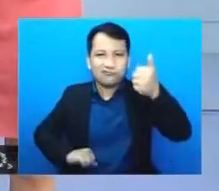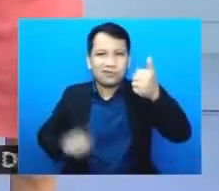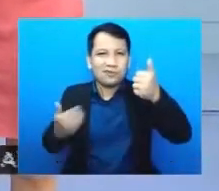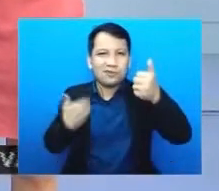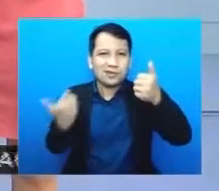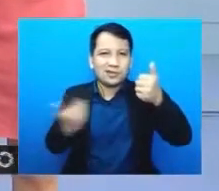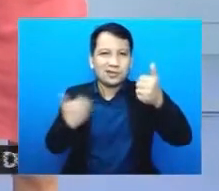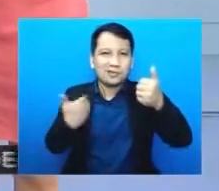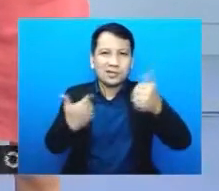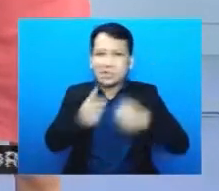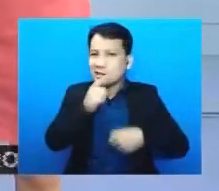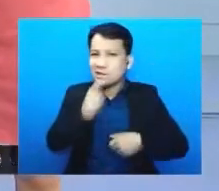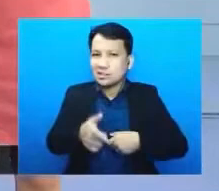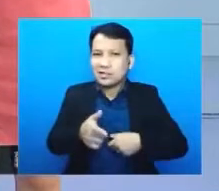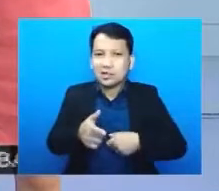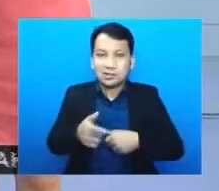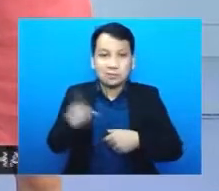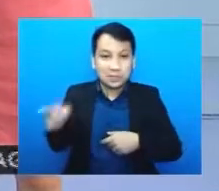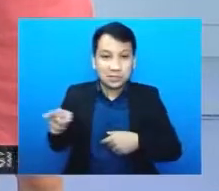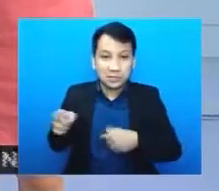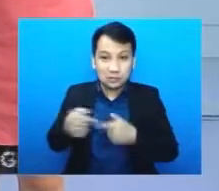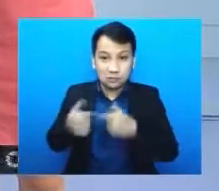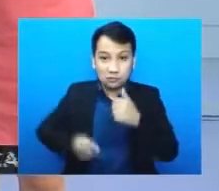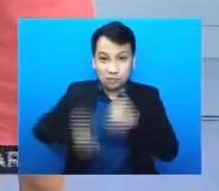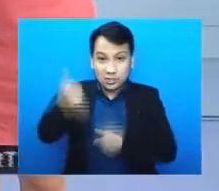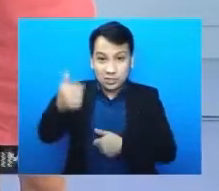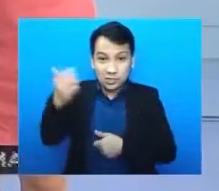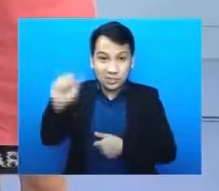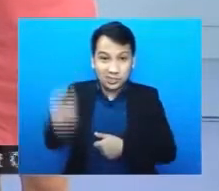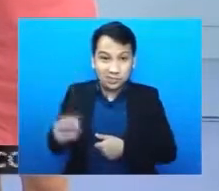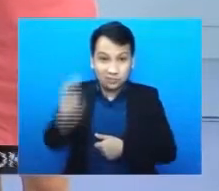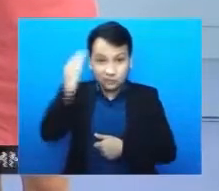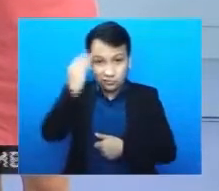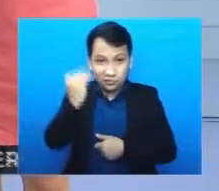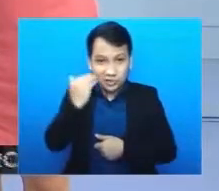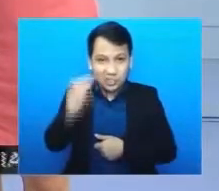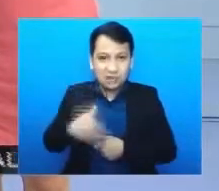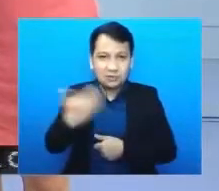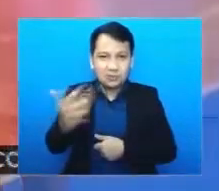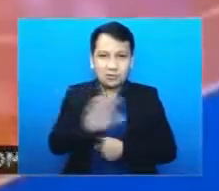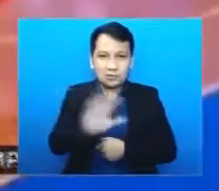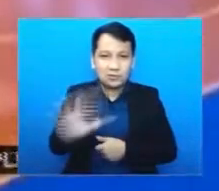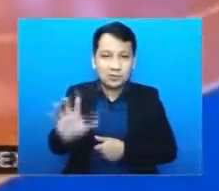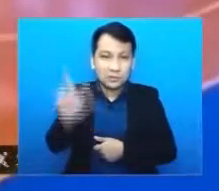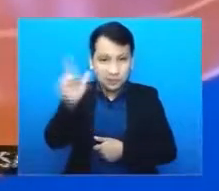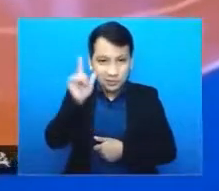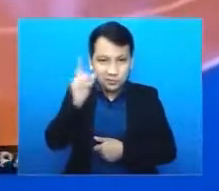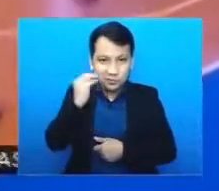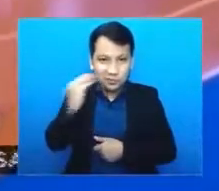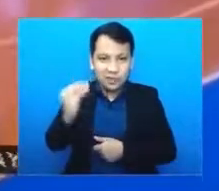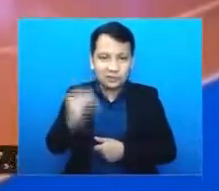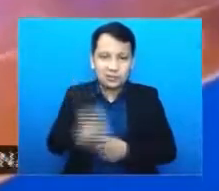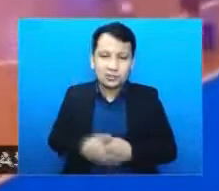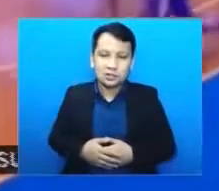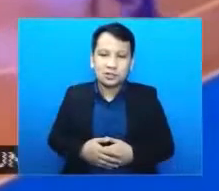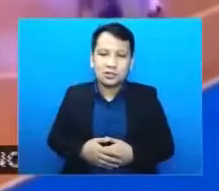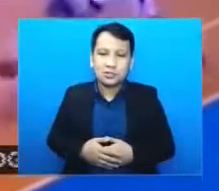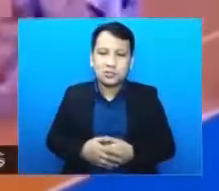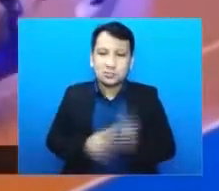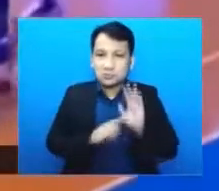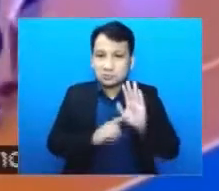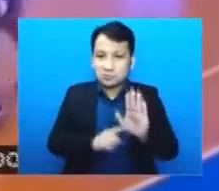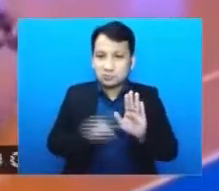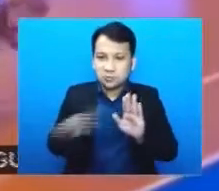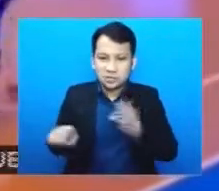panalo nila kontra South Korea. Nasa frontline ng balitang yan si Lyn Olavario. They have to get the ball inbound. They get it